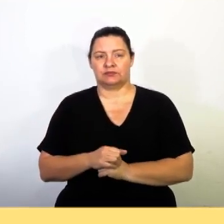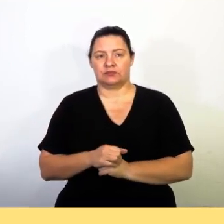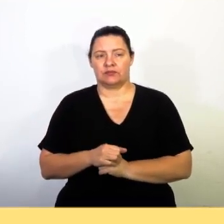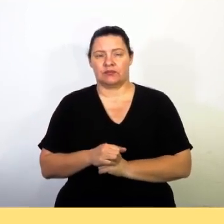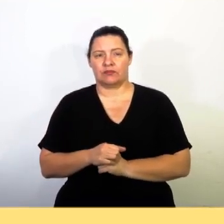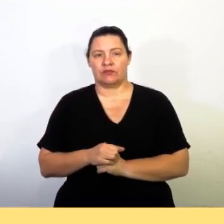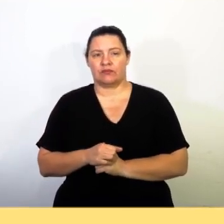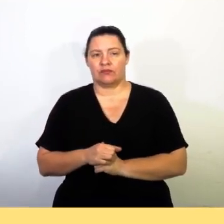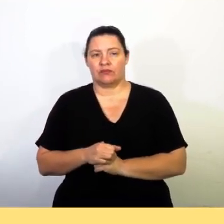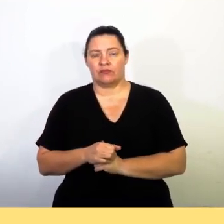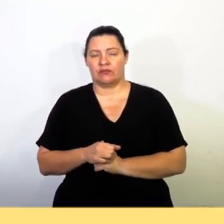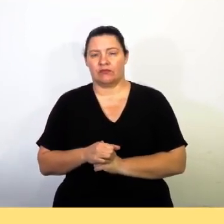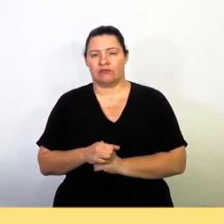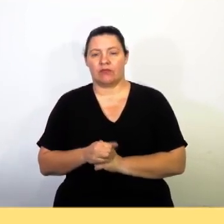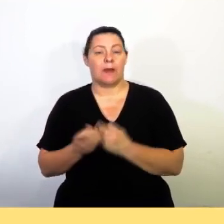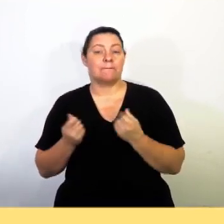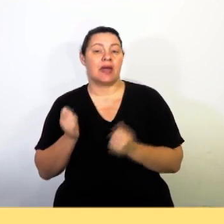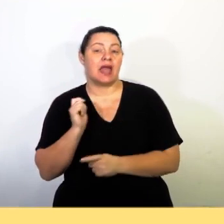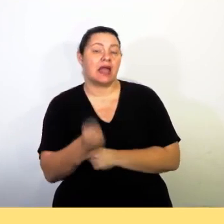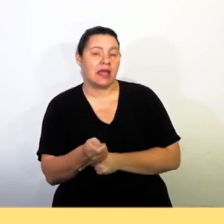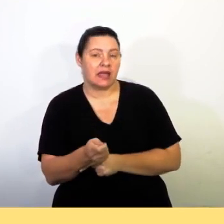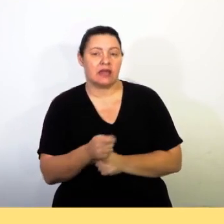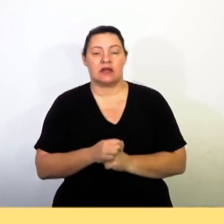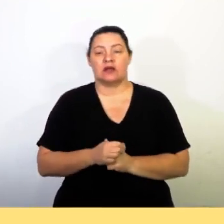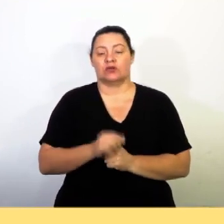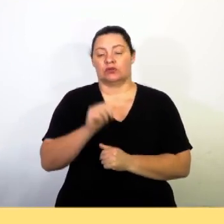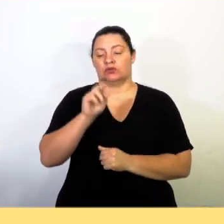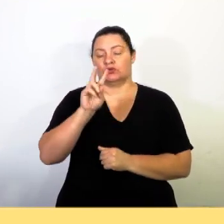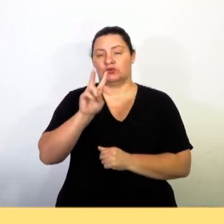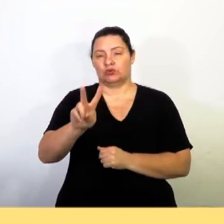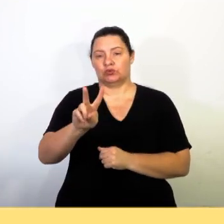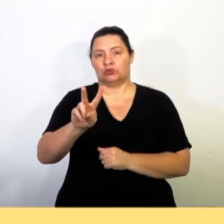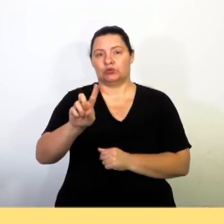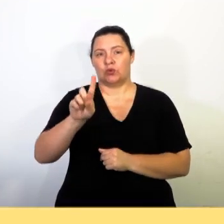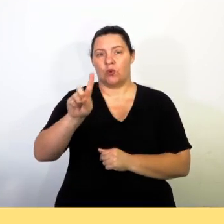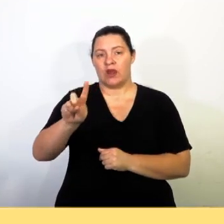Shakira Muller. And then how much did I pay? I paid